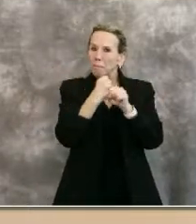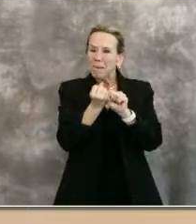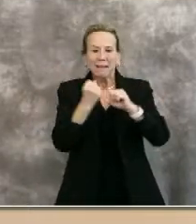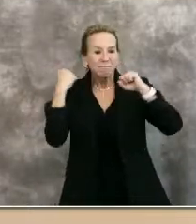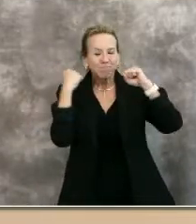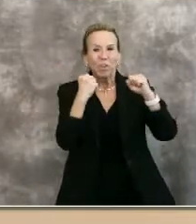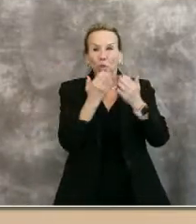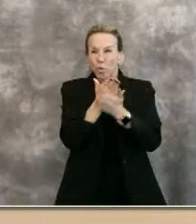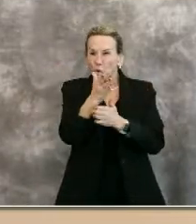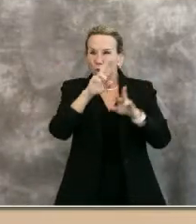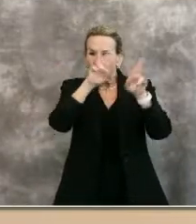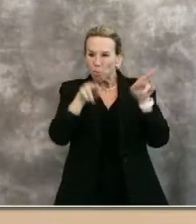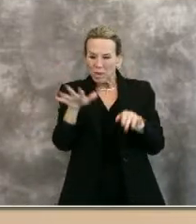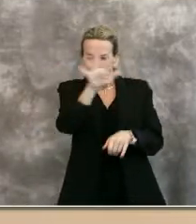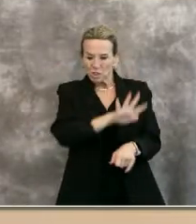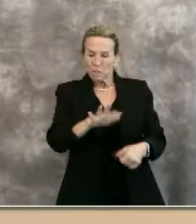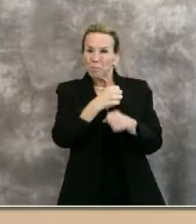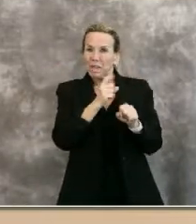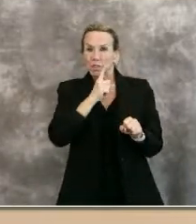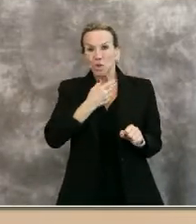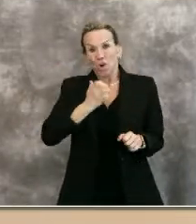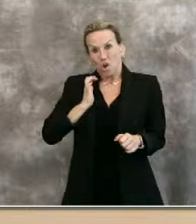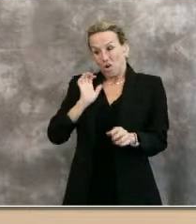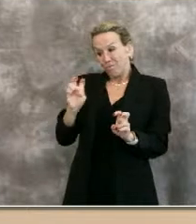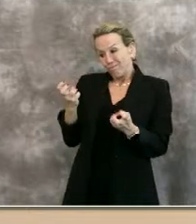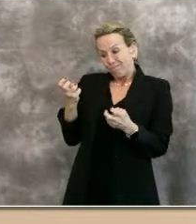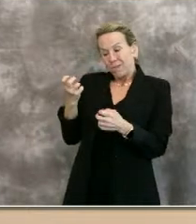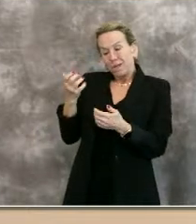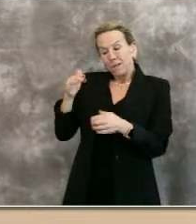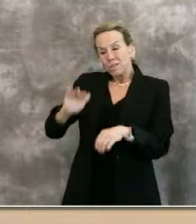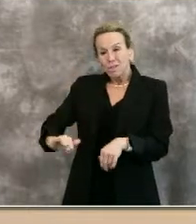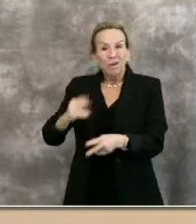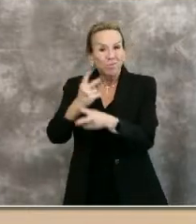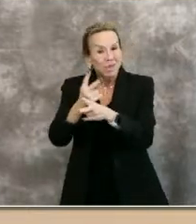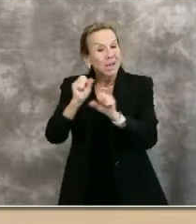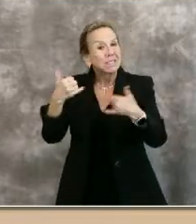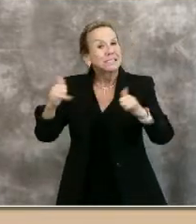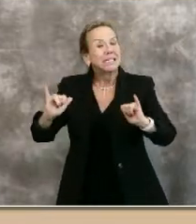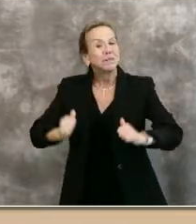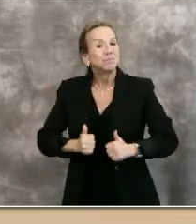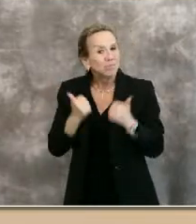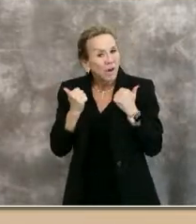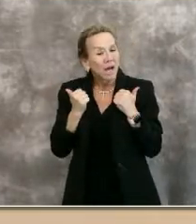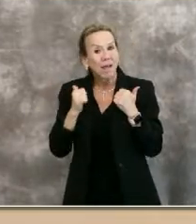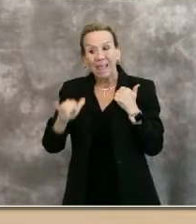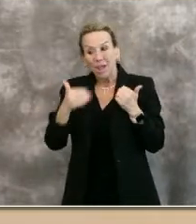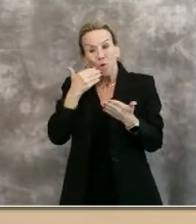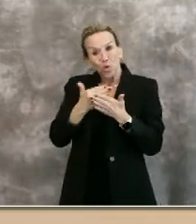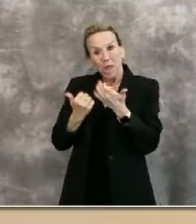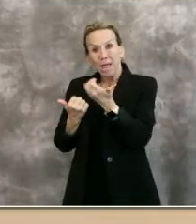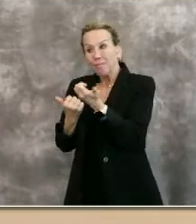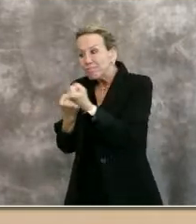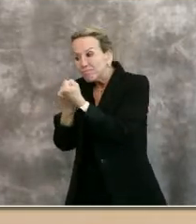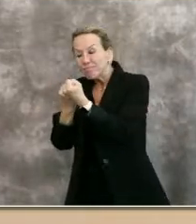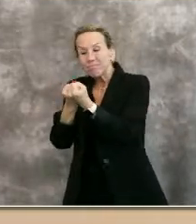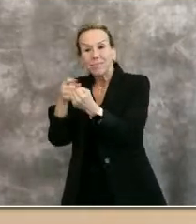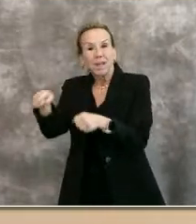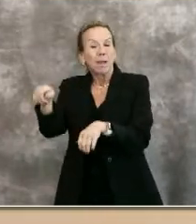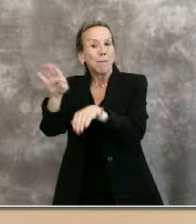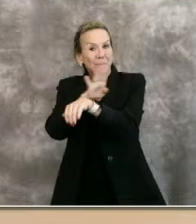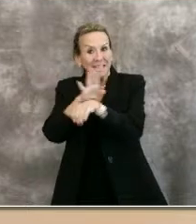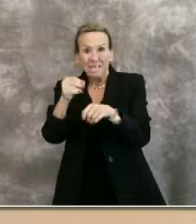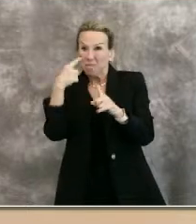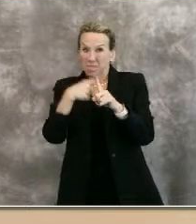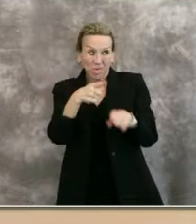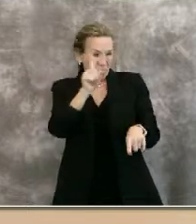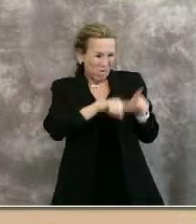strengthen and build up our child care capacity is not only good for those entities, but the reality is you can't expect parents to go back to work if